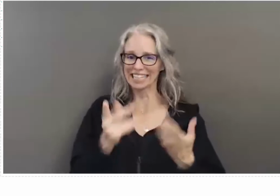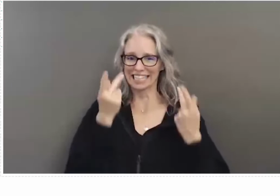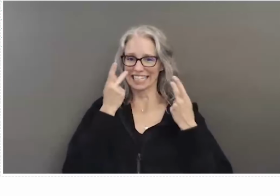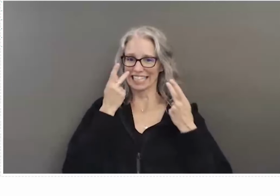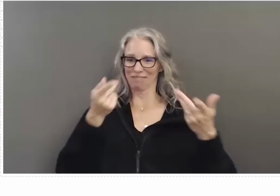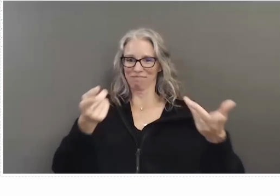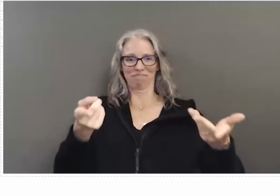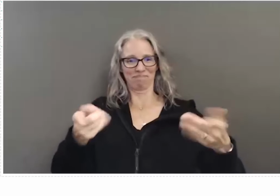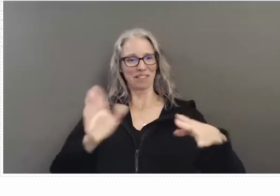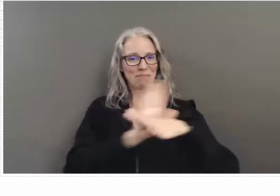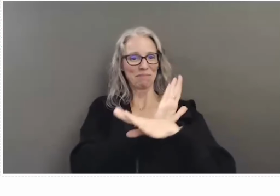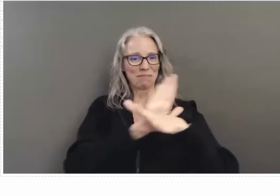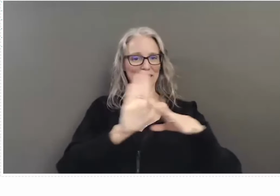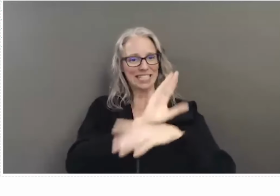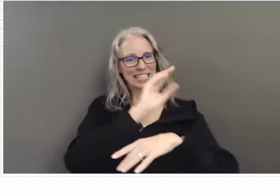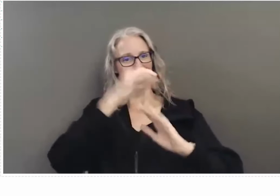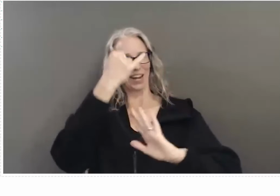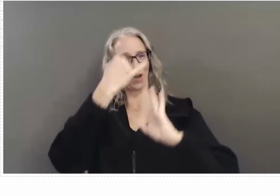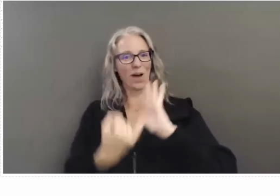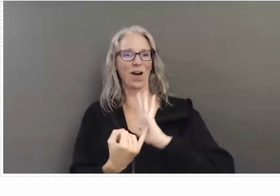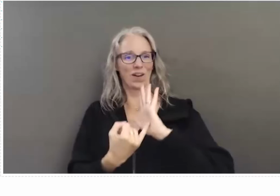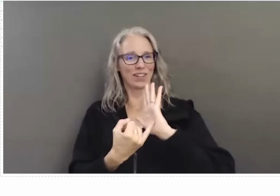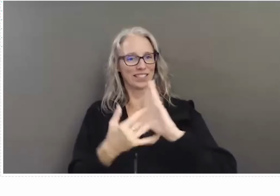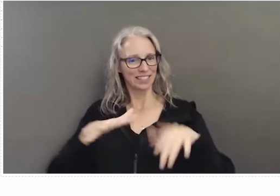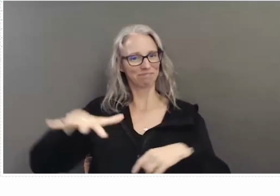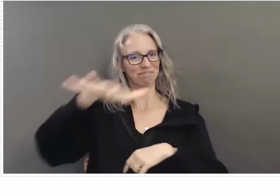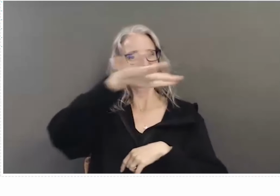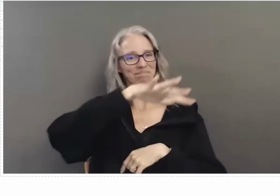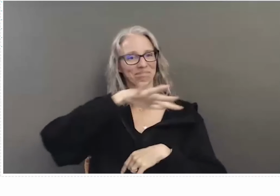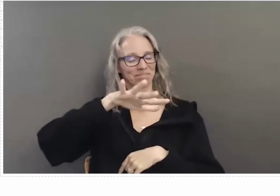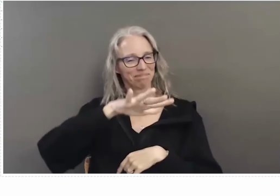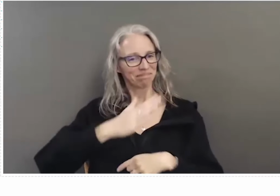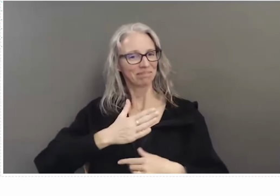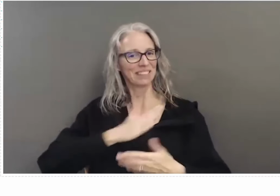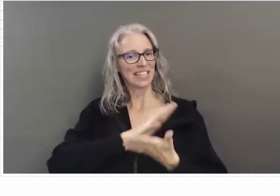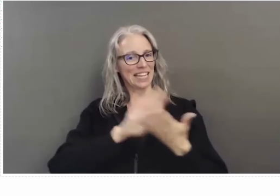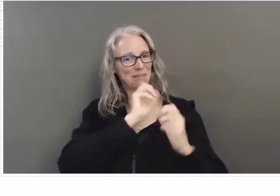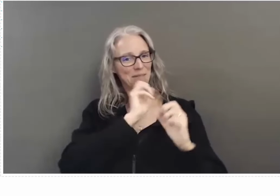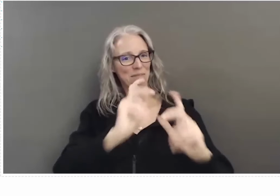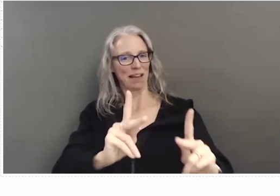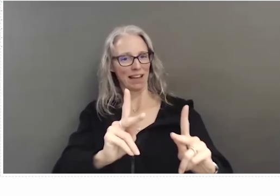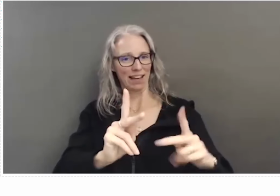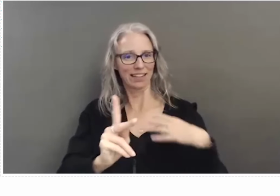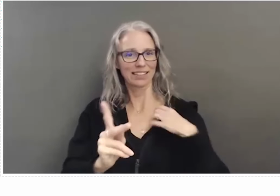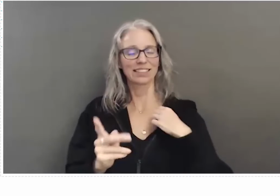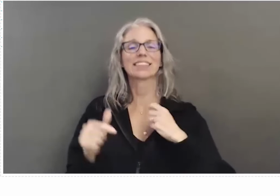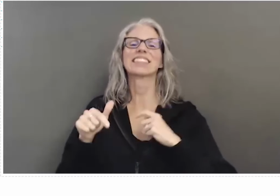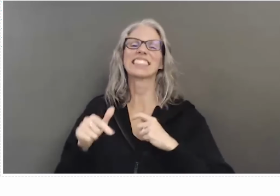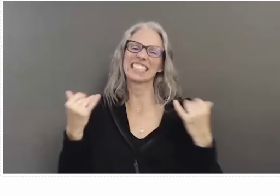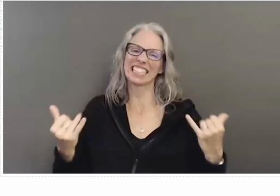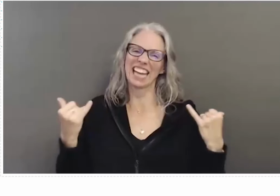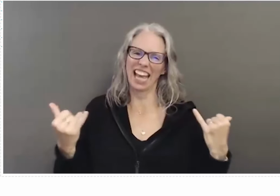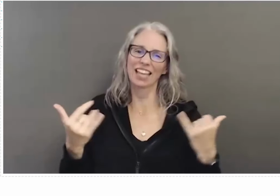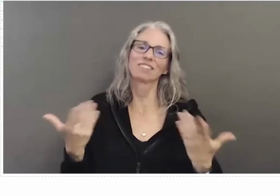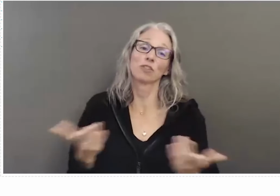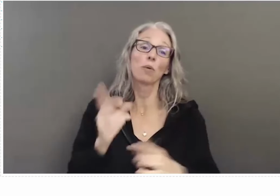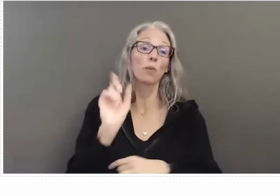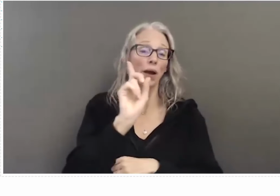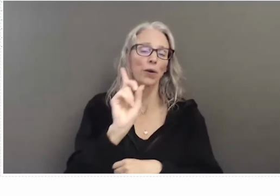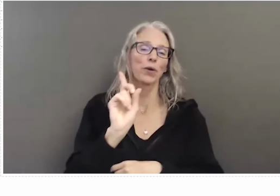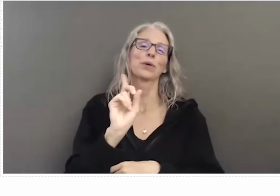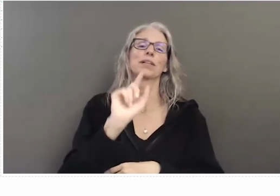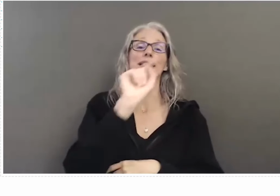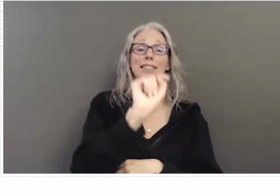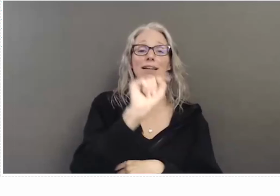I haven't been here for a while. I am joining you from a rainy Toronto today, and I